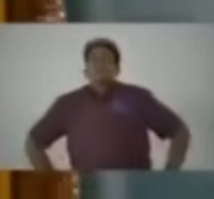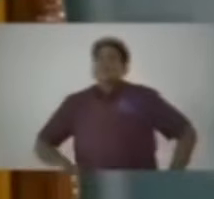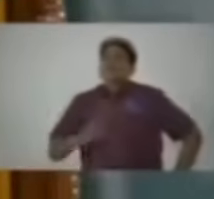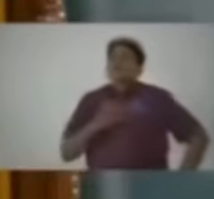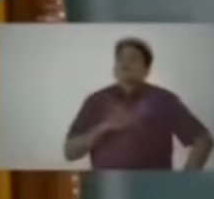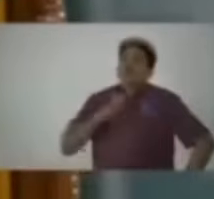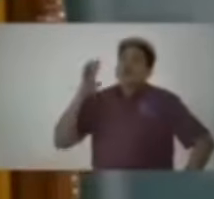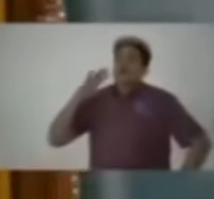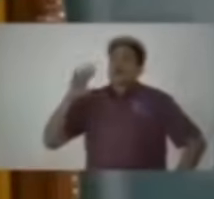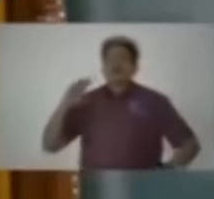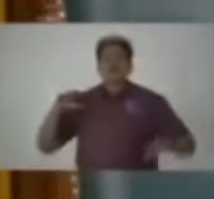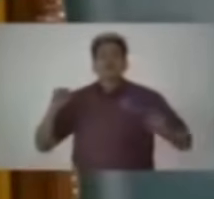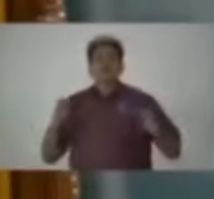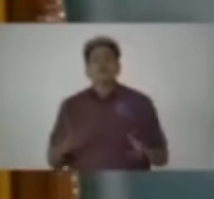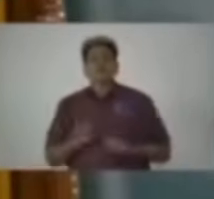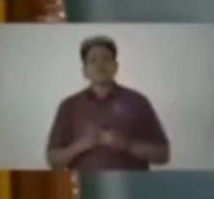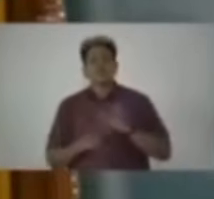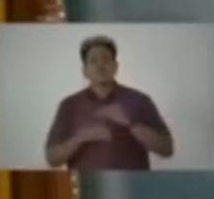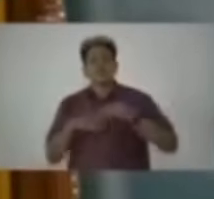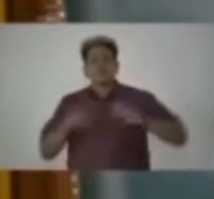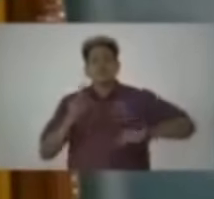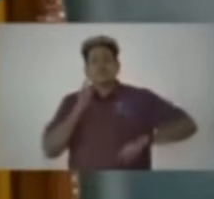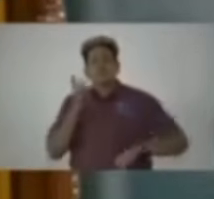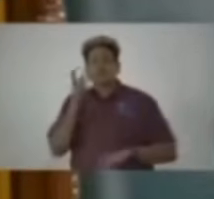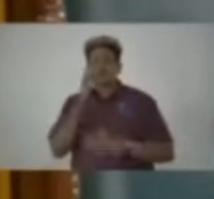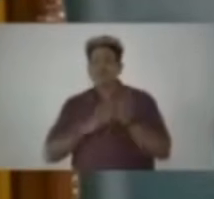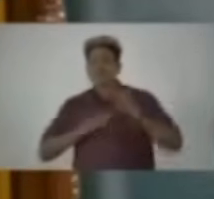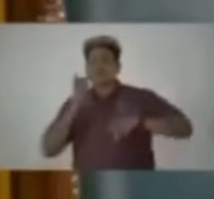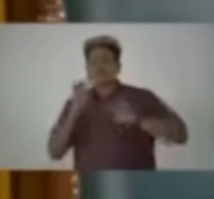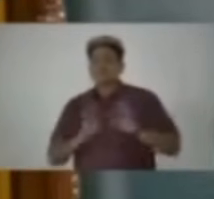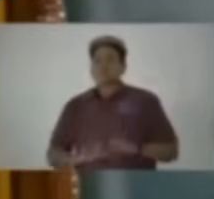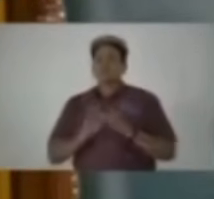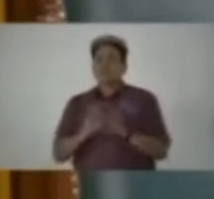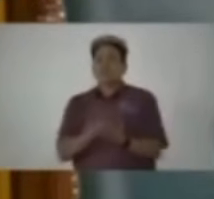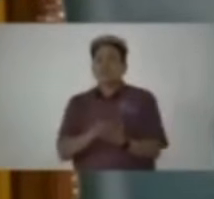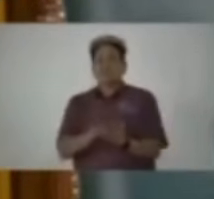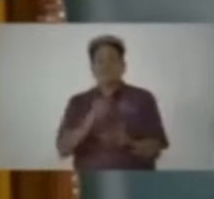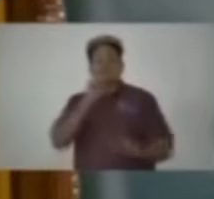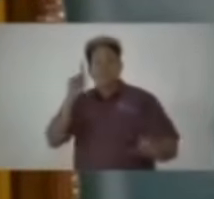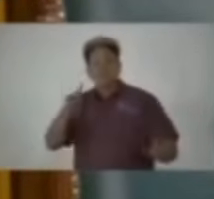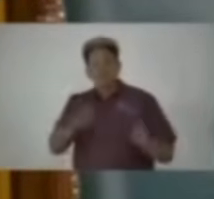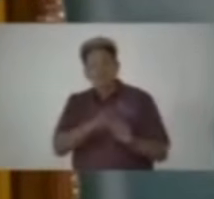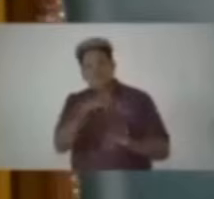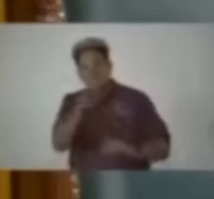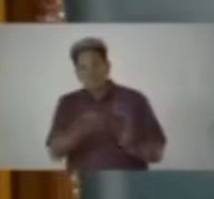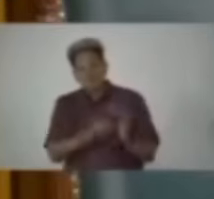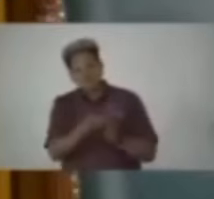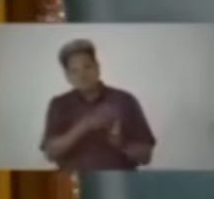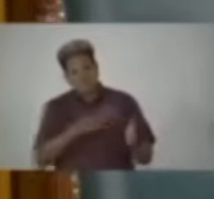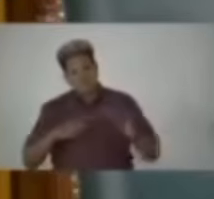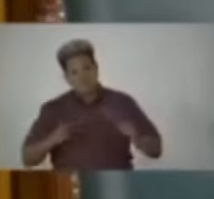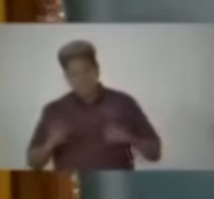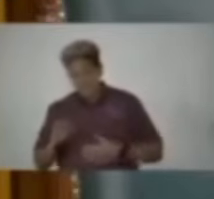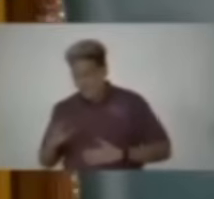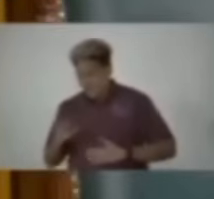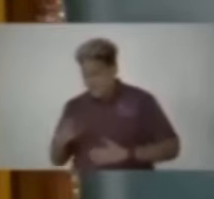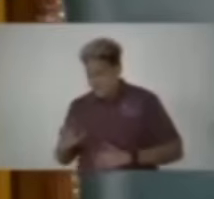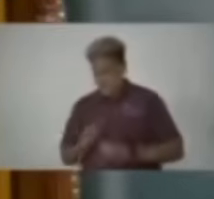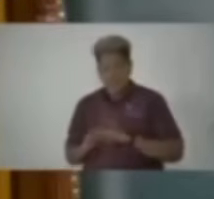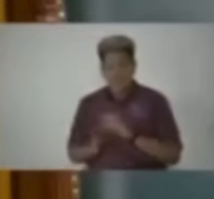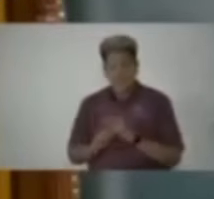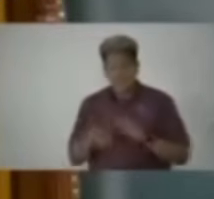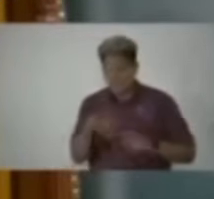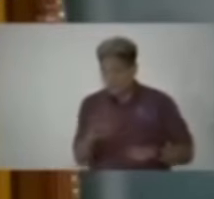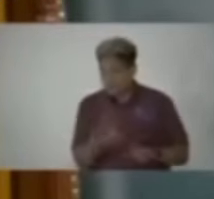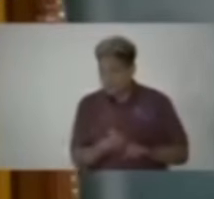My predecessor made certain pronouncements on the tabling of reports from the Integrity Commission